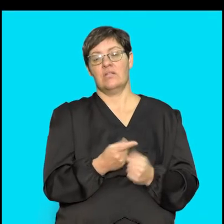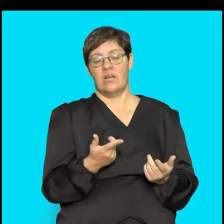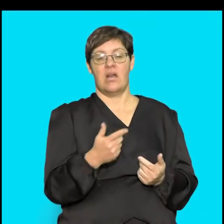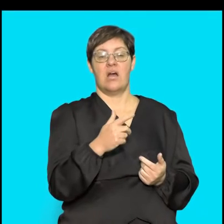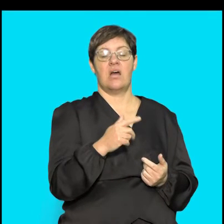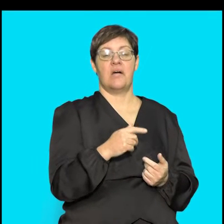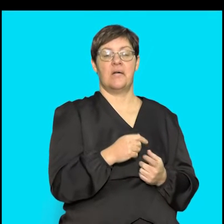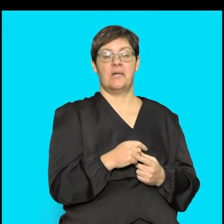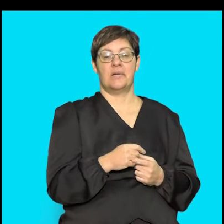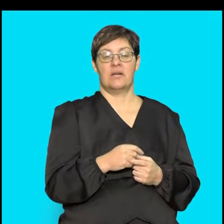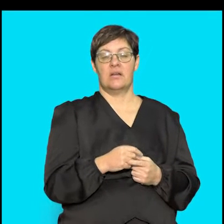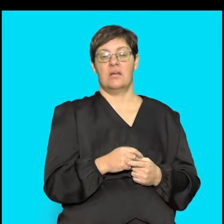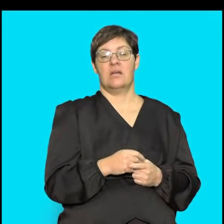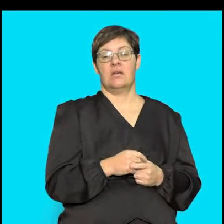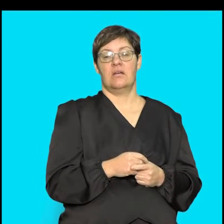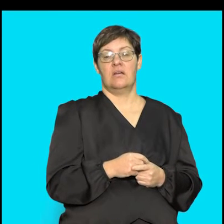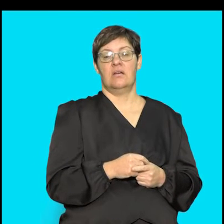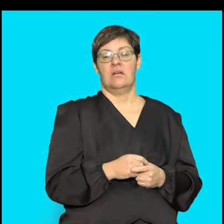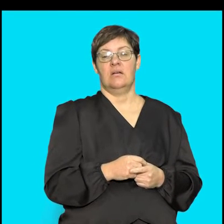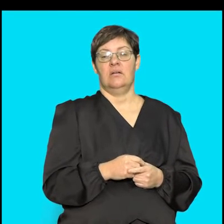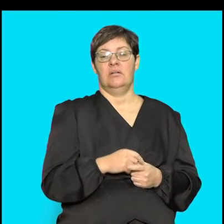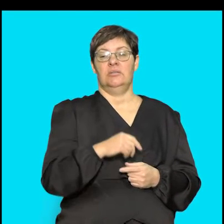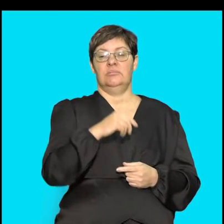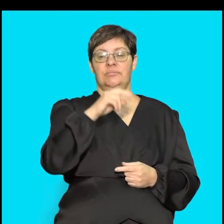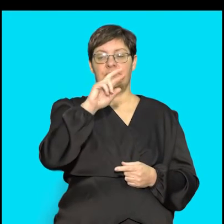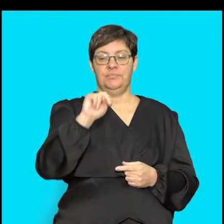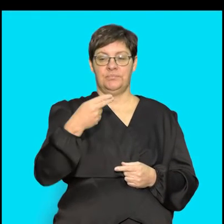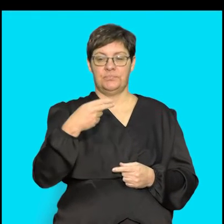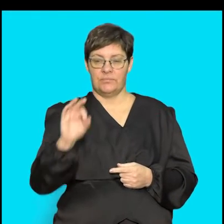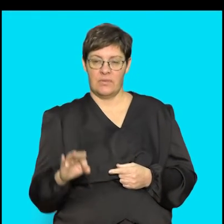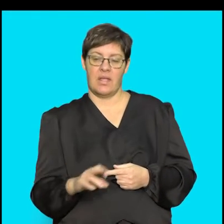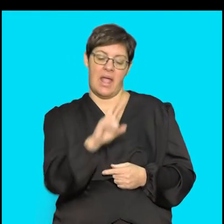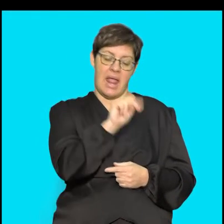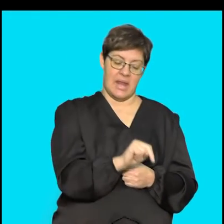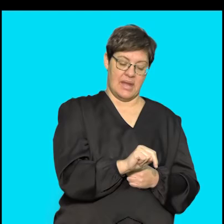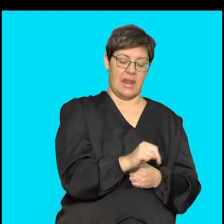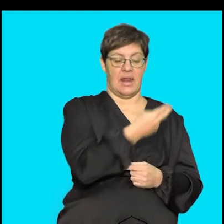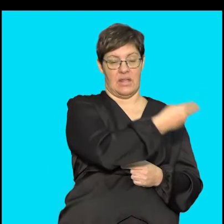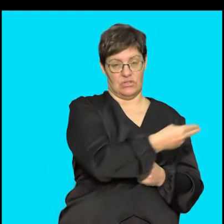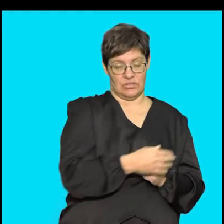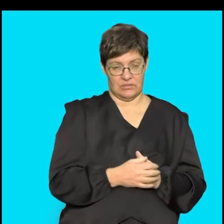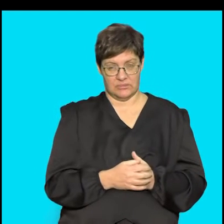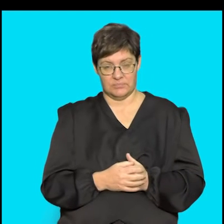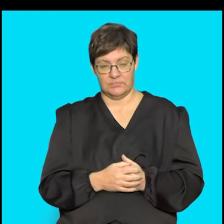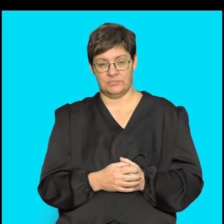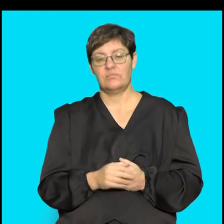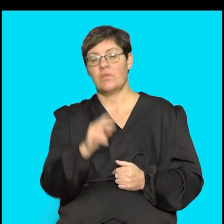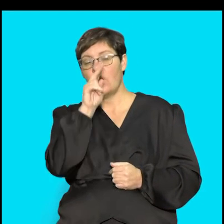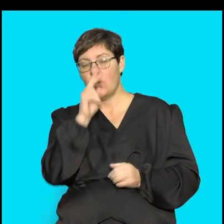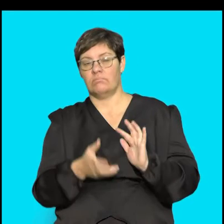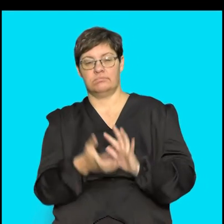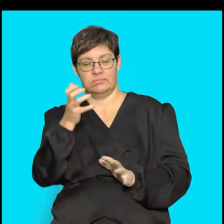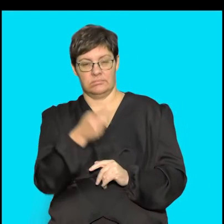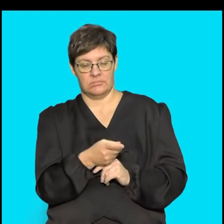of ammonia, nitrogen, and hydrogen. First thing here is, when we look at